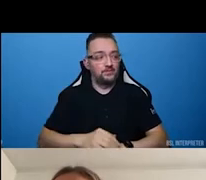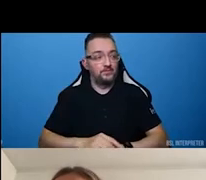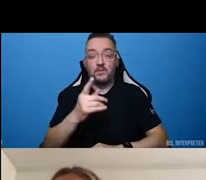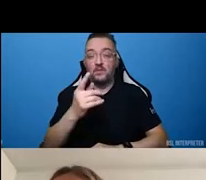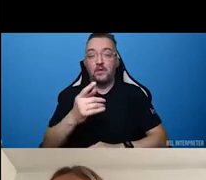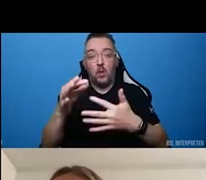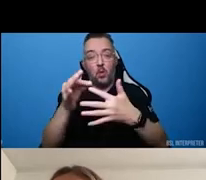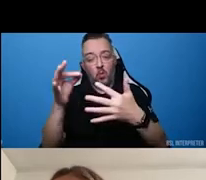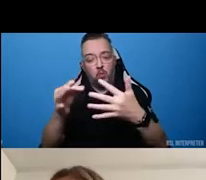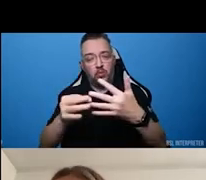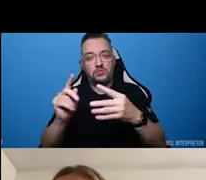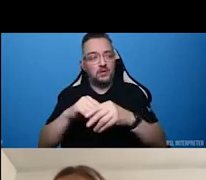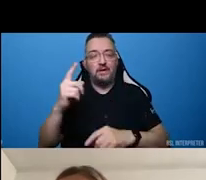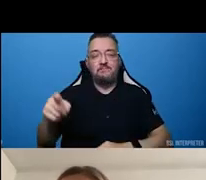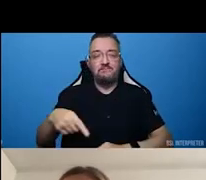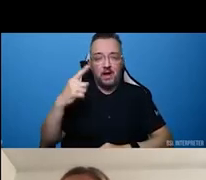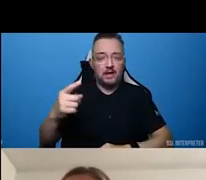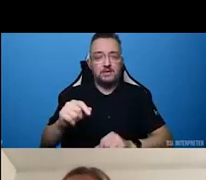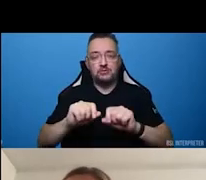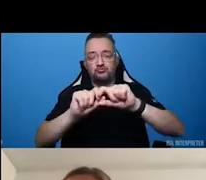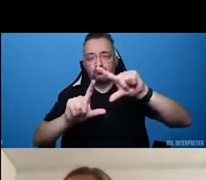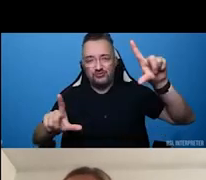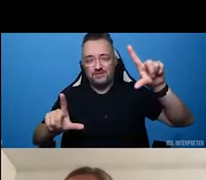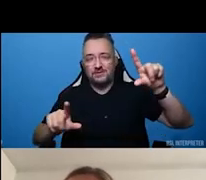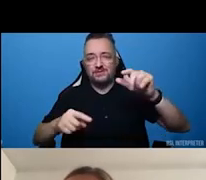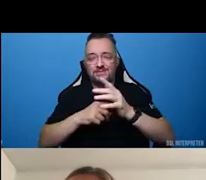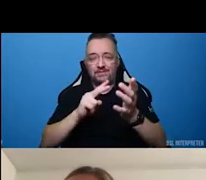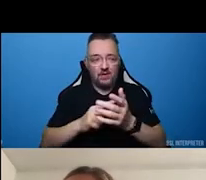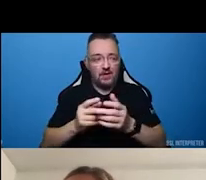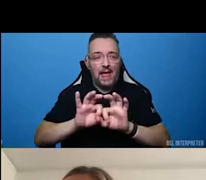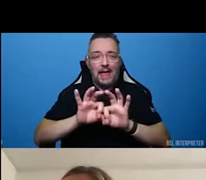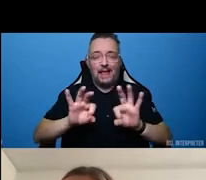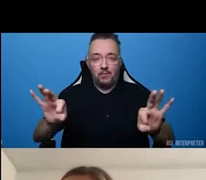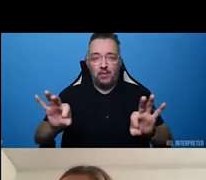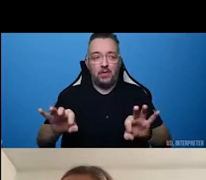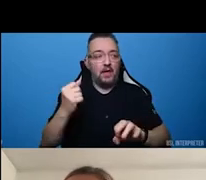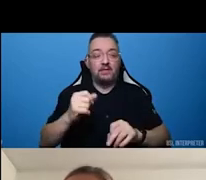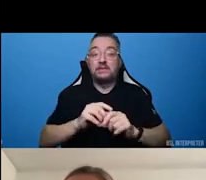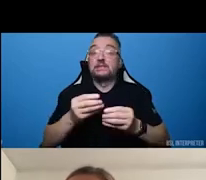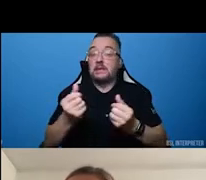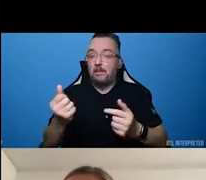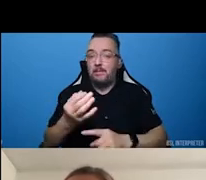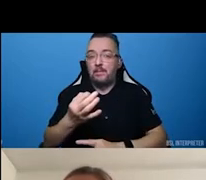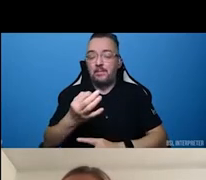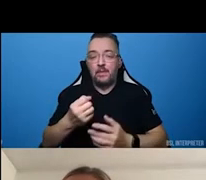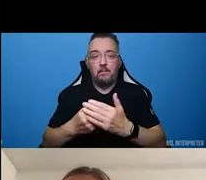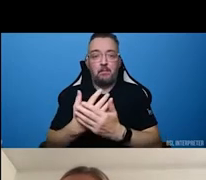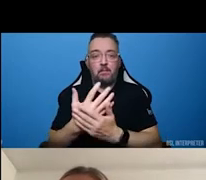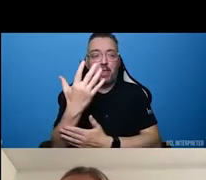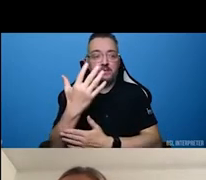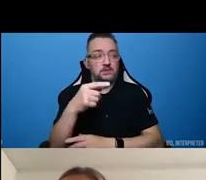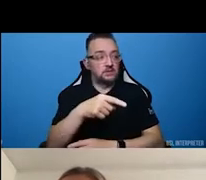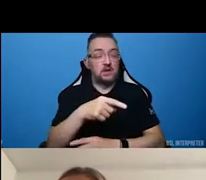fans, screens, cables, as I said, in addition, we have some plants in the pavilion, which